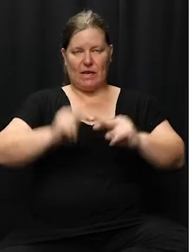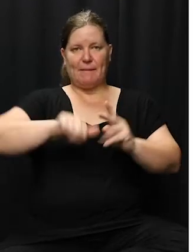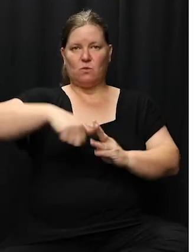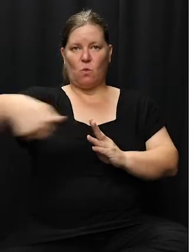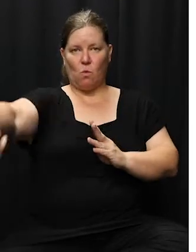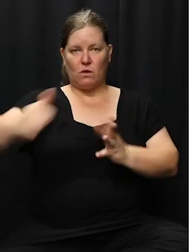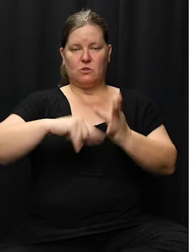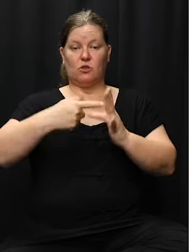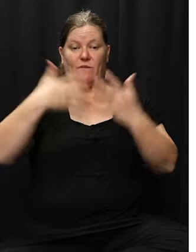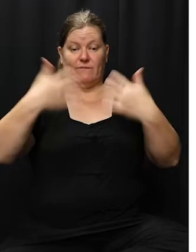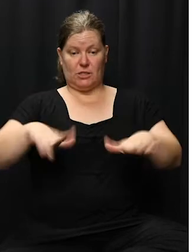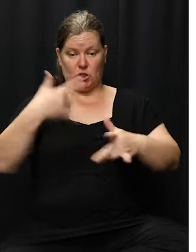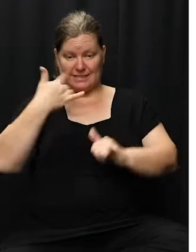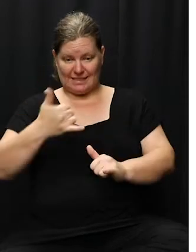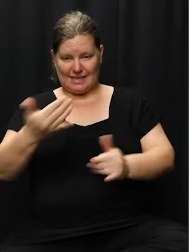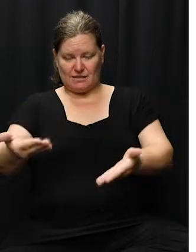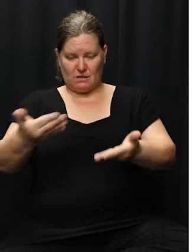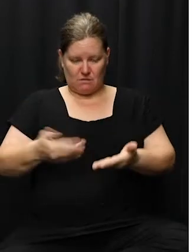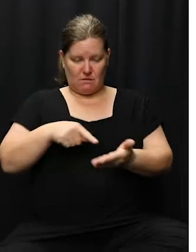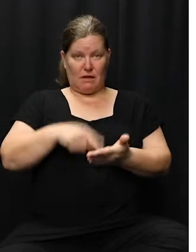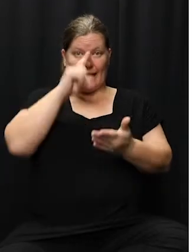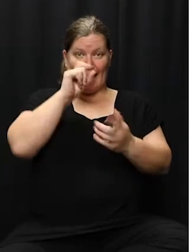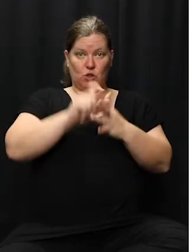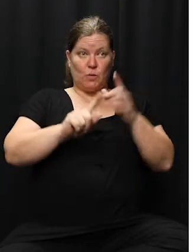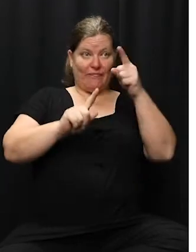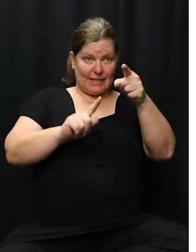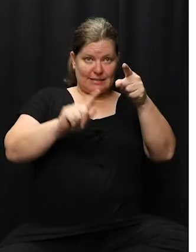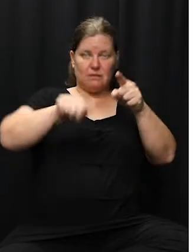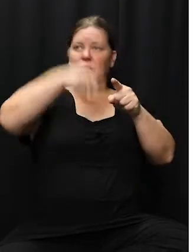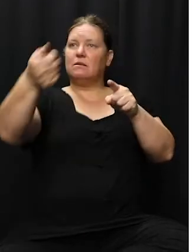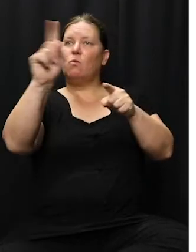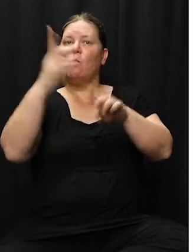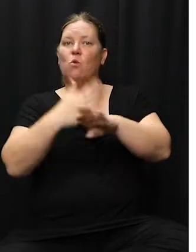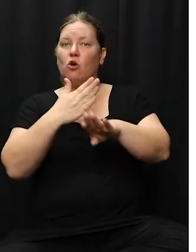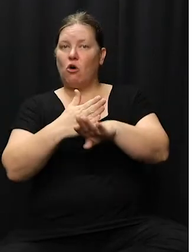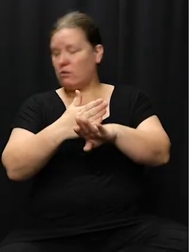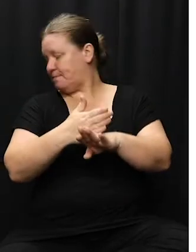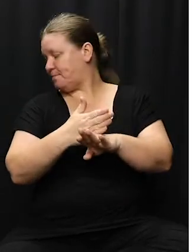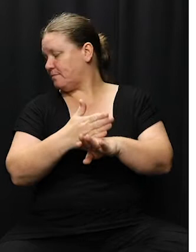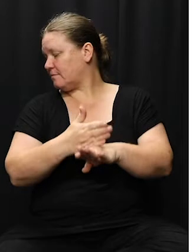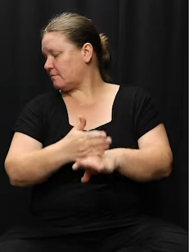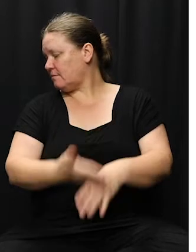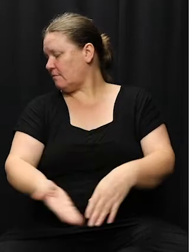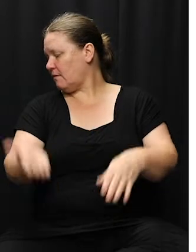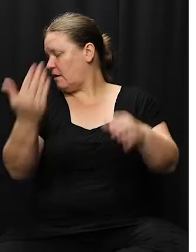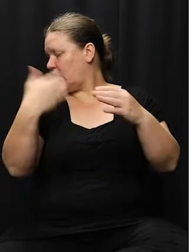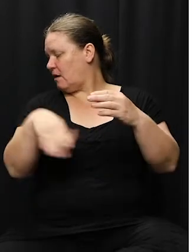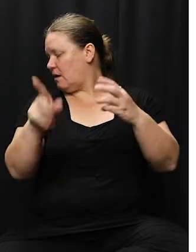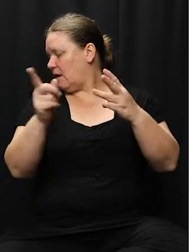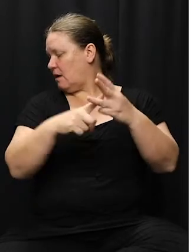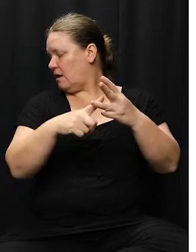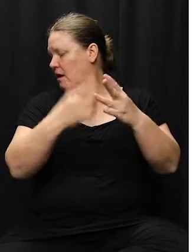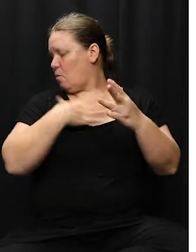I wanted it designed and developmentally, like sequentially, so that people can know, if you can do that, what is next? What do we work on?